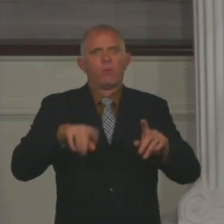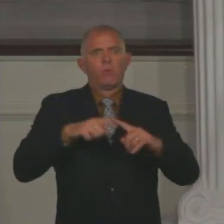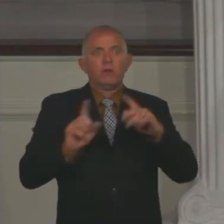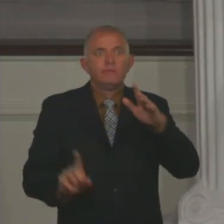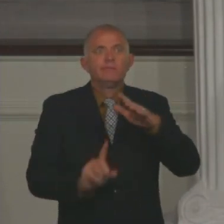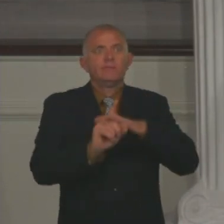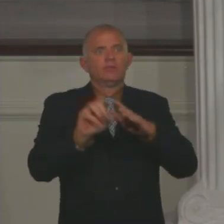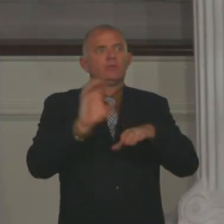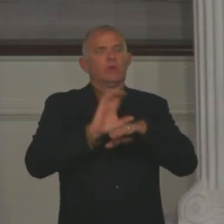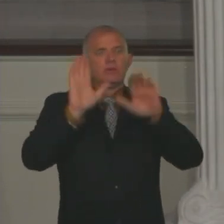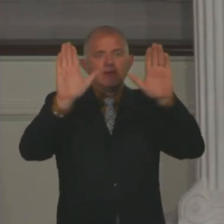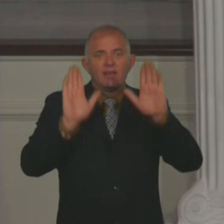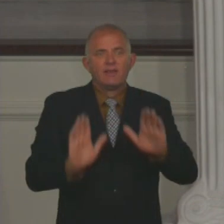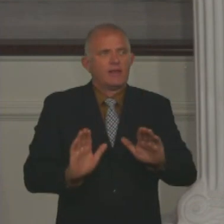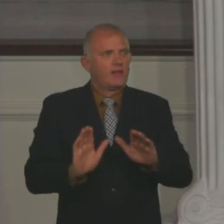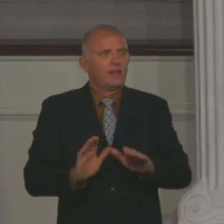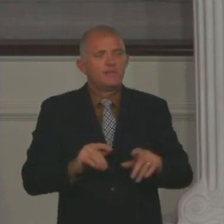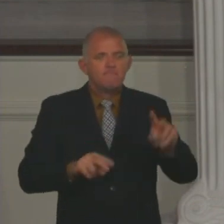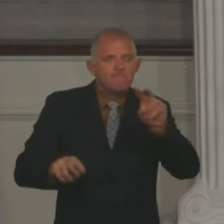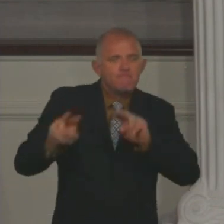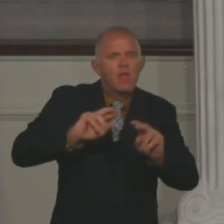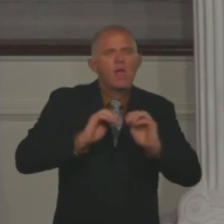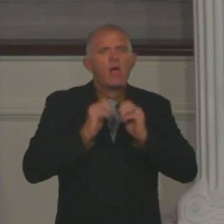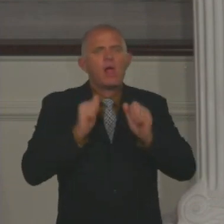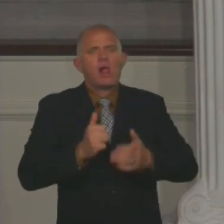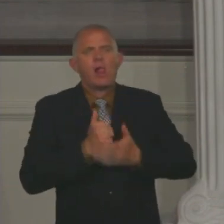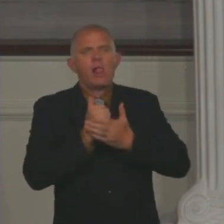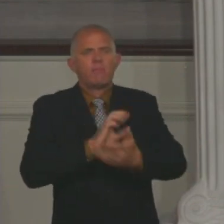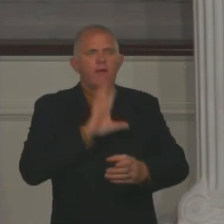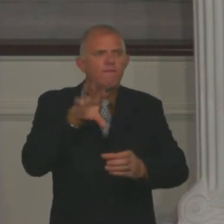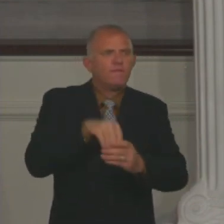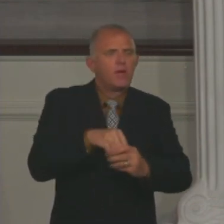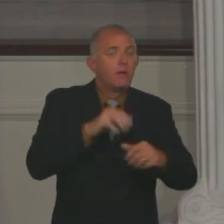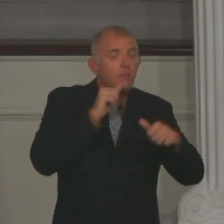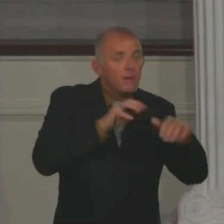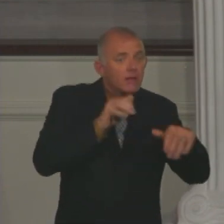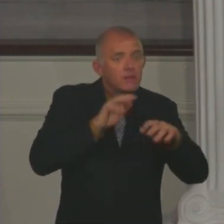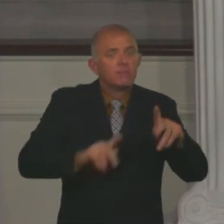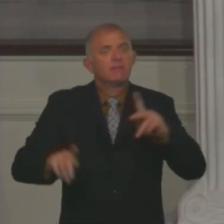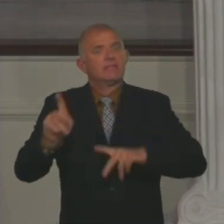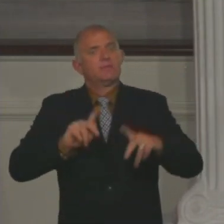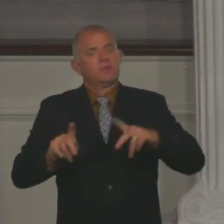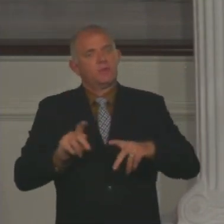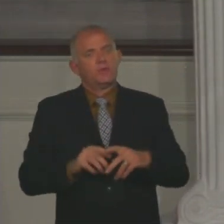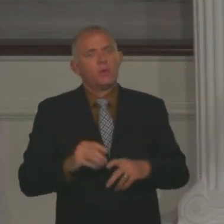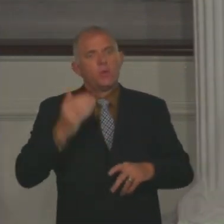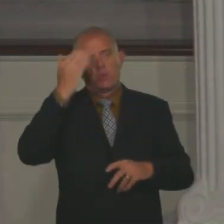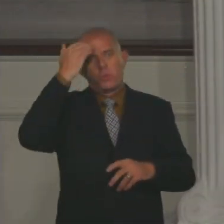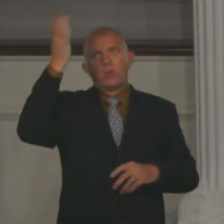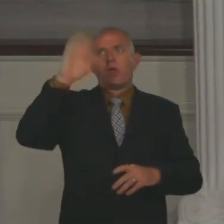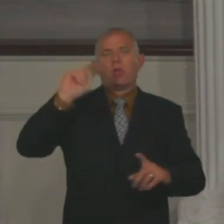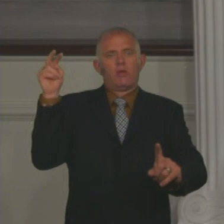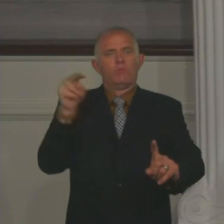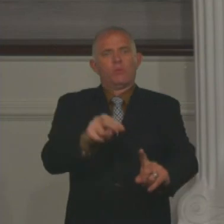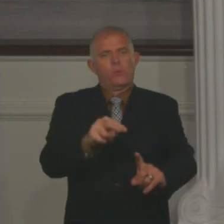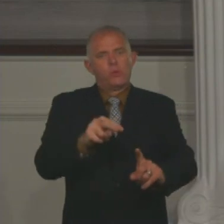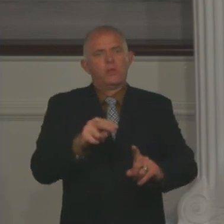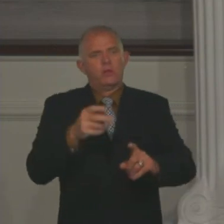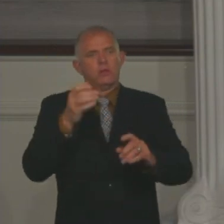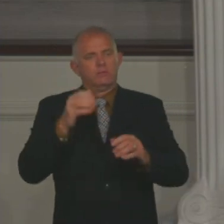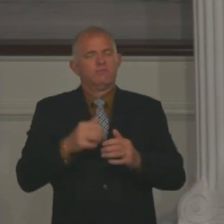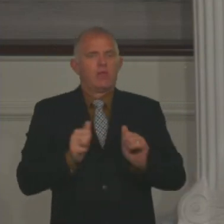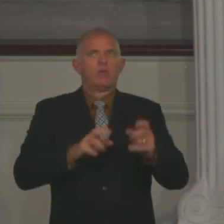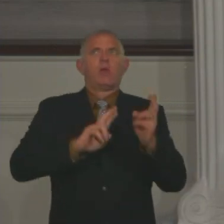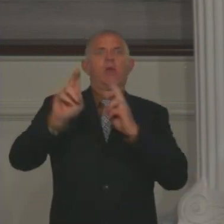for a way that you can be a blessing to the service in some way. I know God will be glorified. Well, we find here a passage of